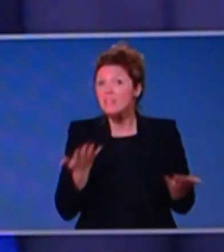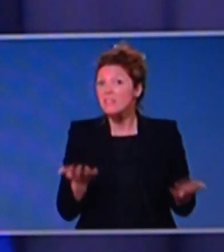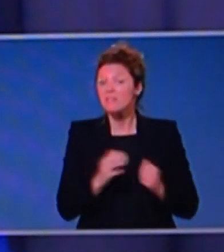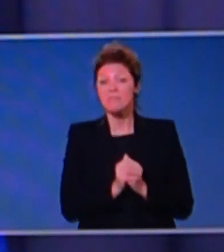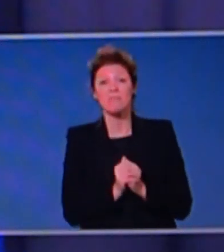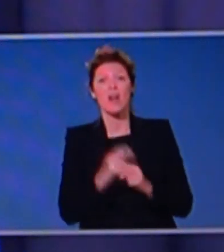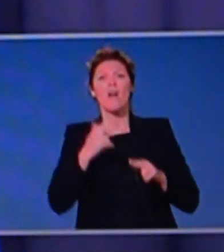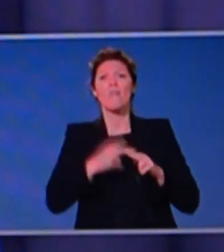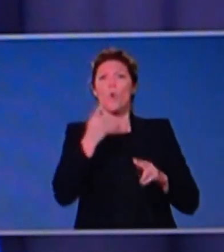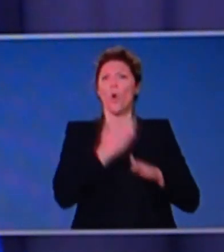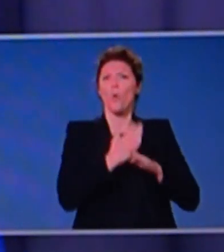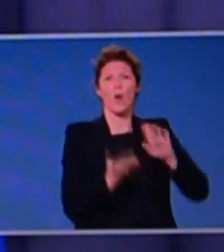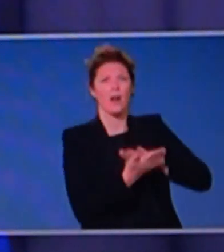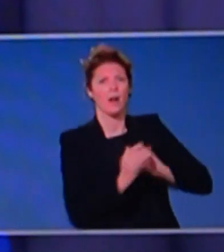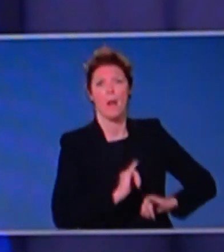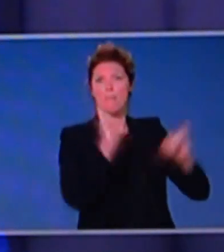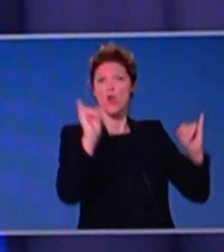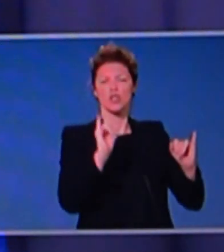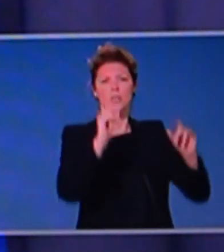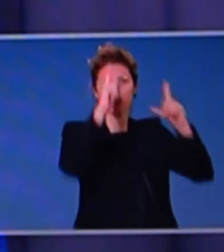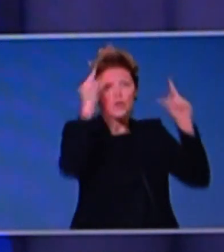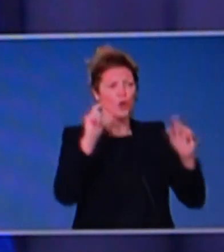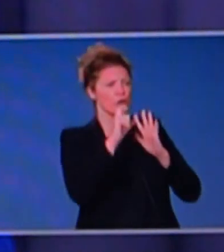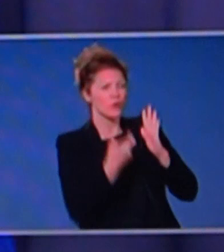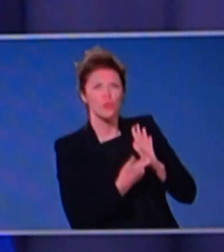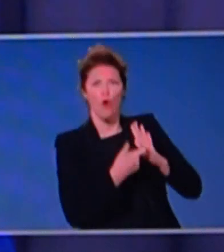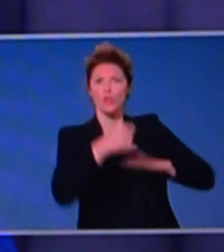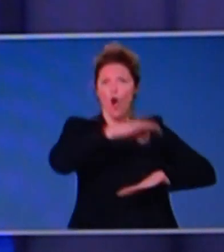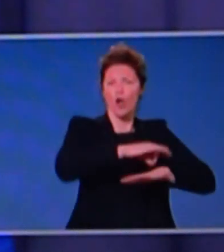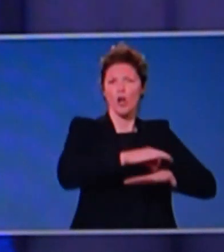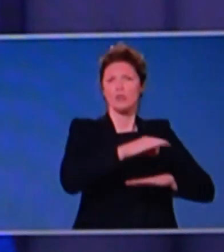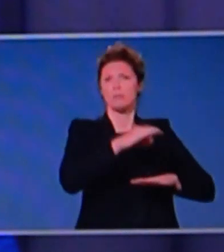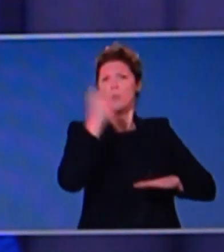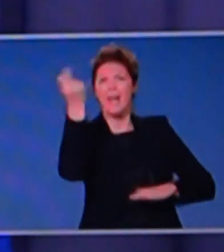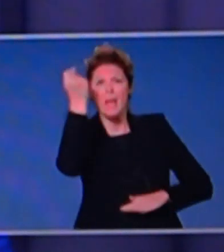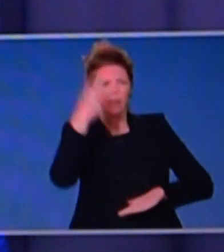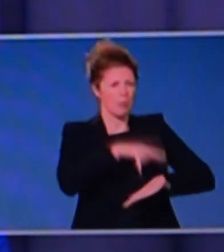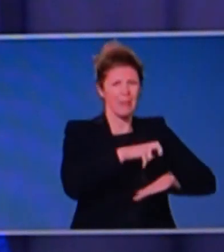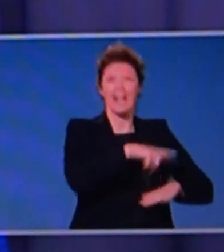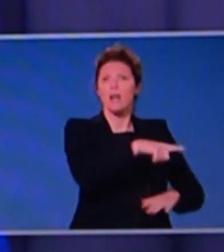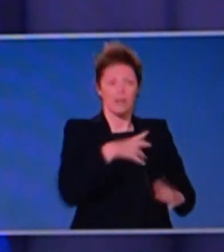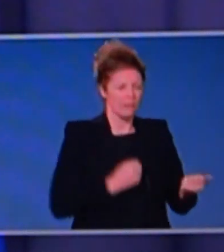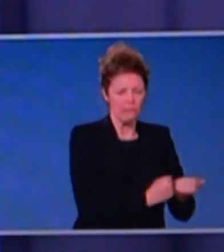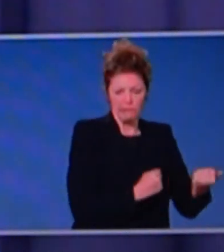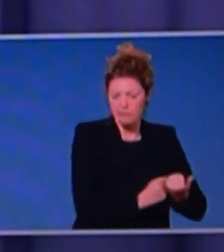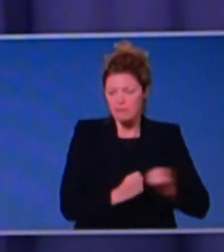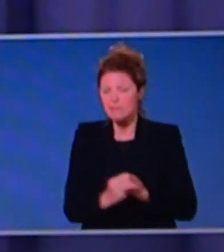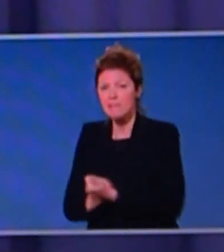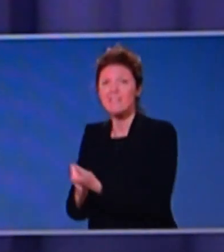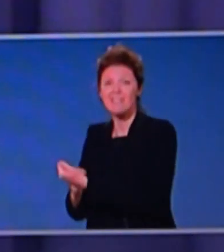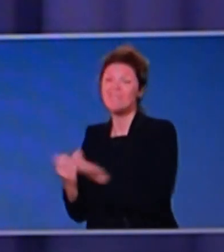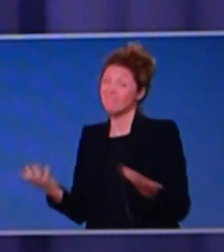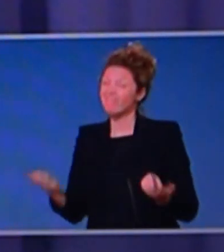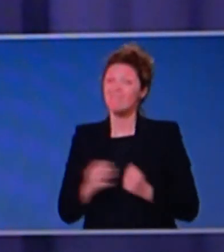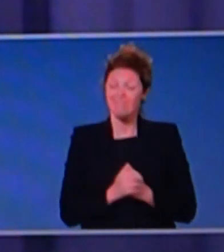have seen, as we anticipated, that there has been an increase in services. We also, at that time, most importantly, as the Prime Minister has